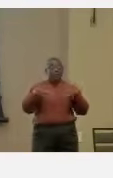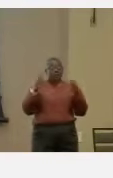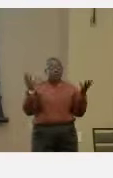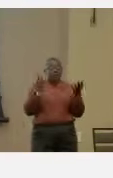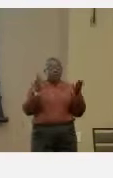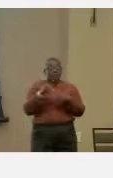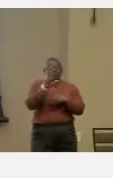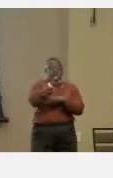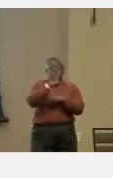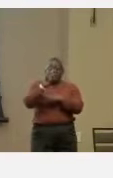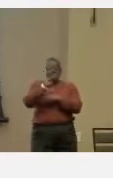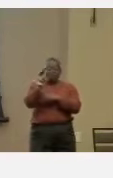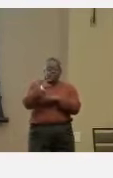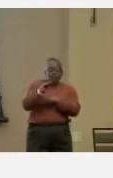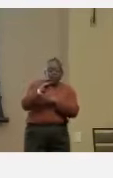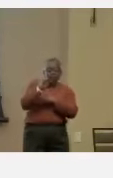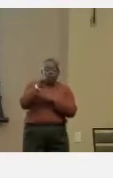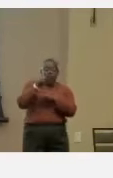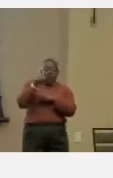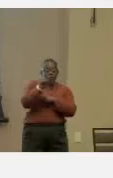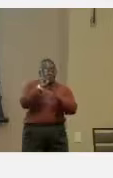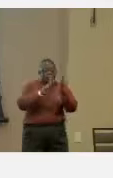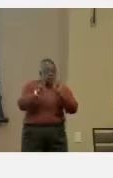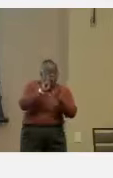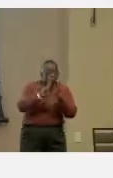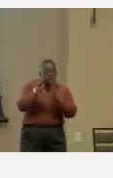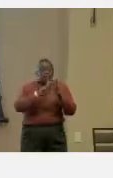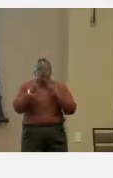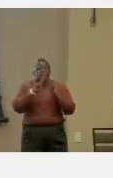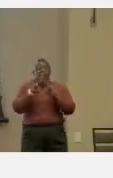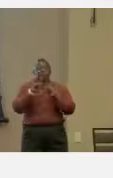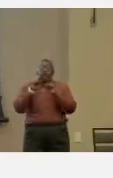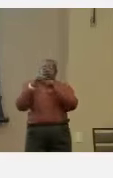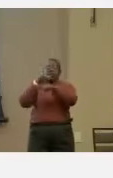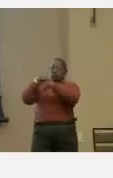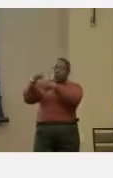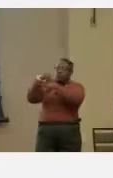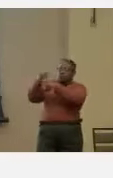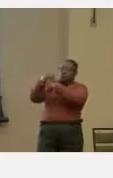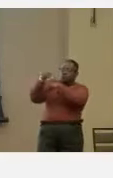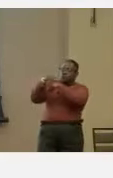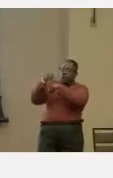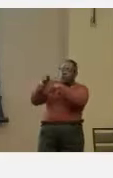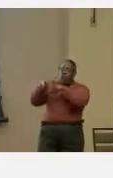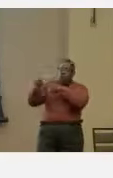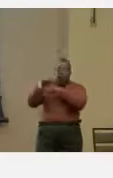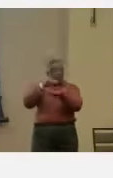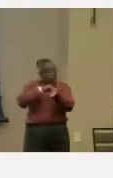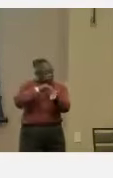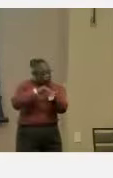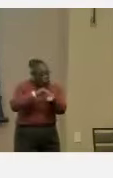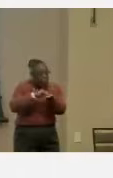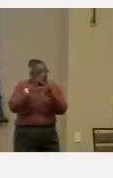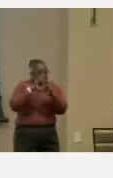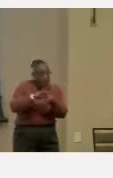shockingly, 27% of the people referred to Wes's center were rheumatologists, and it turned out that they